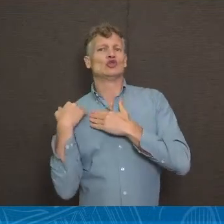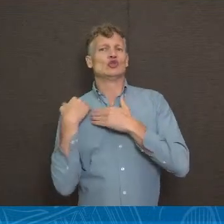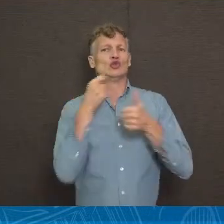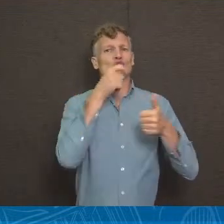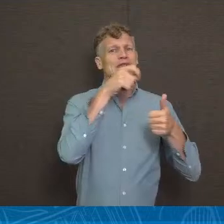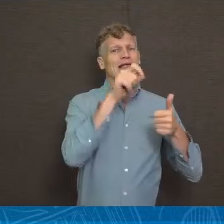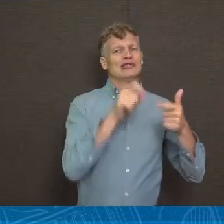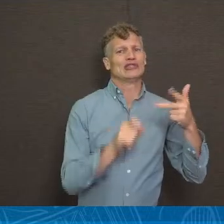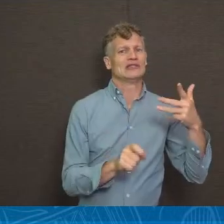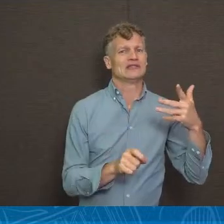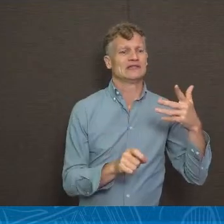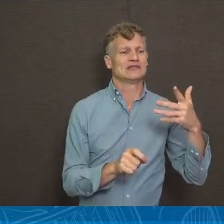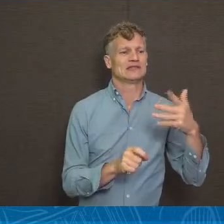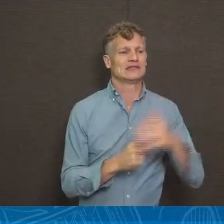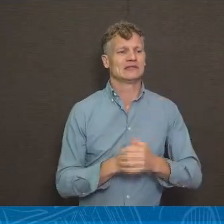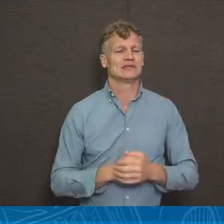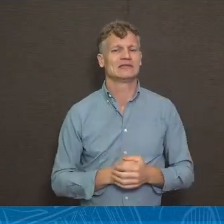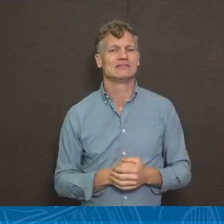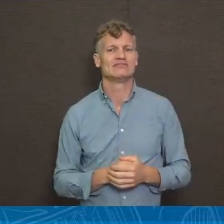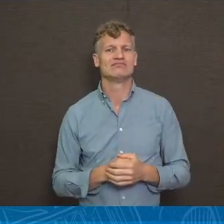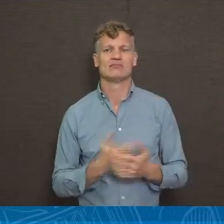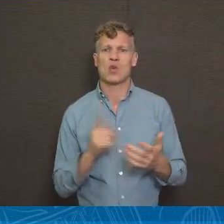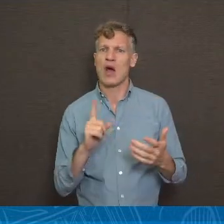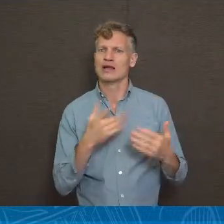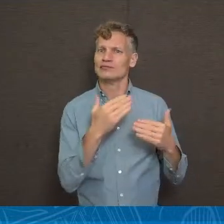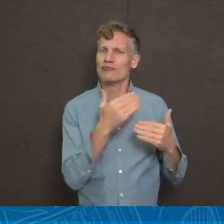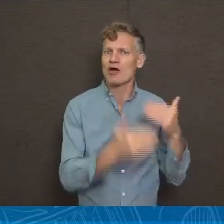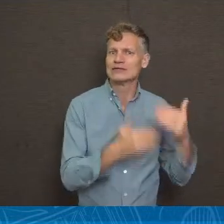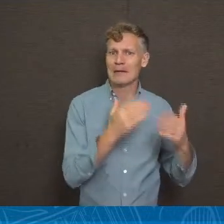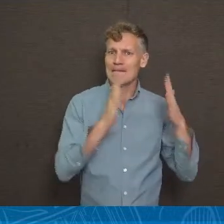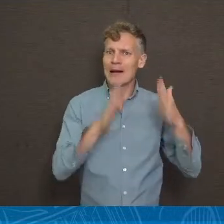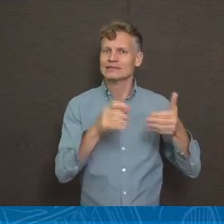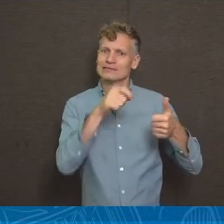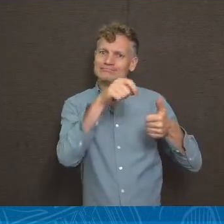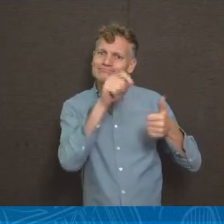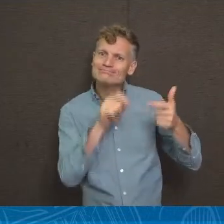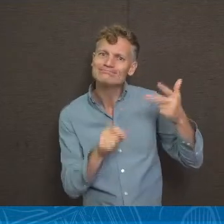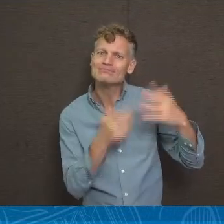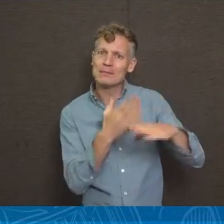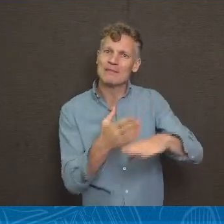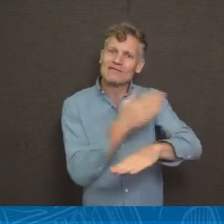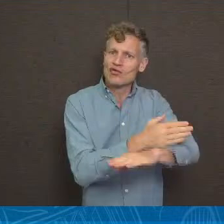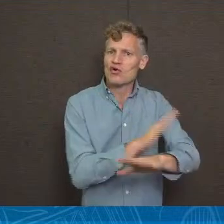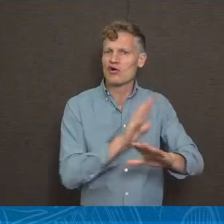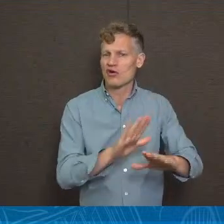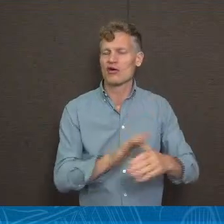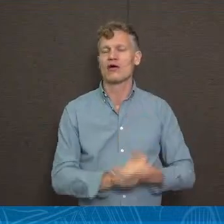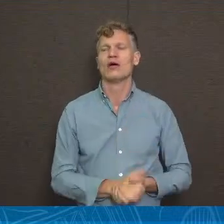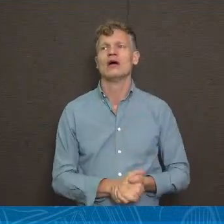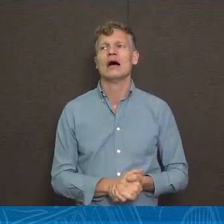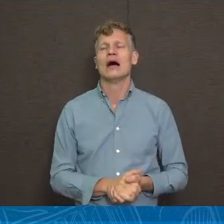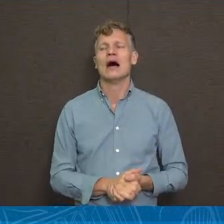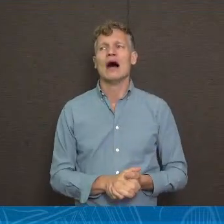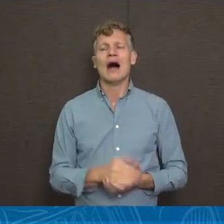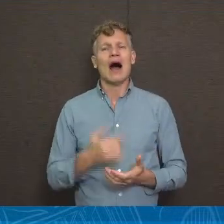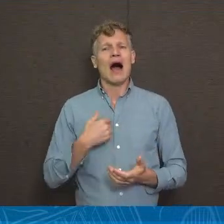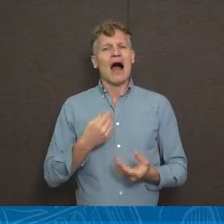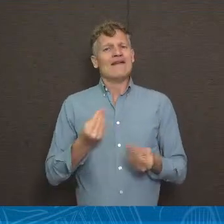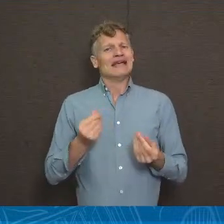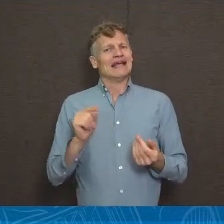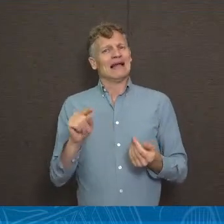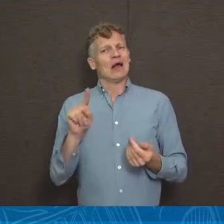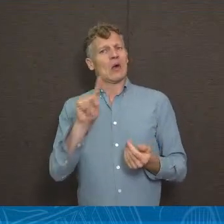noted. But focusing on the latter part of that intervention, I think the question was really, what are the challenges that we have navigated